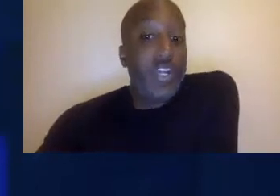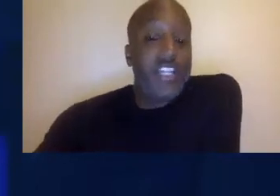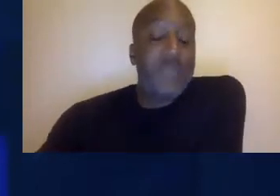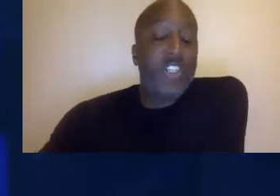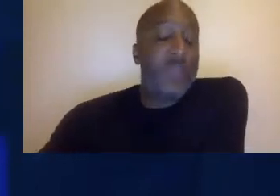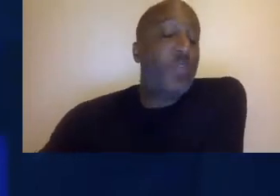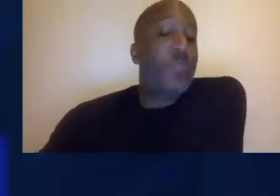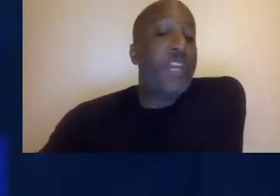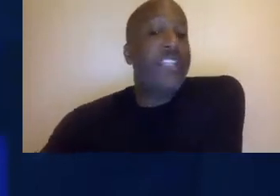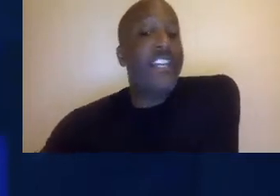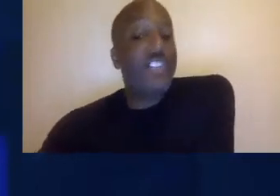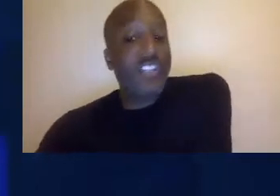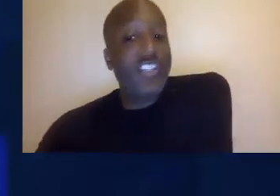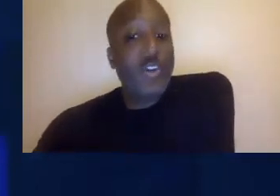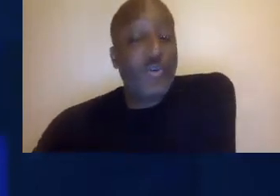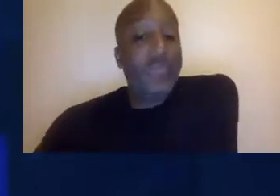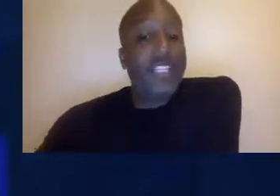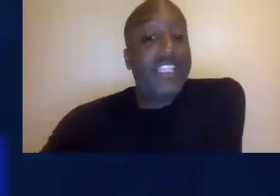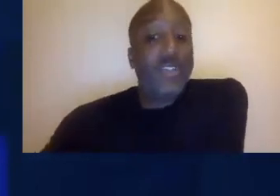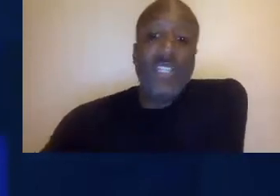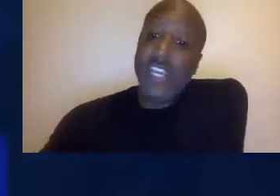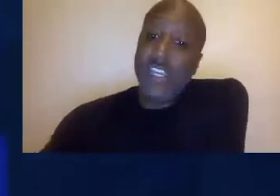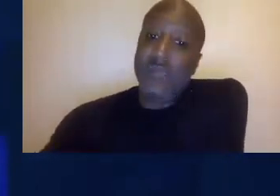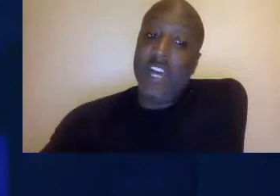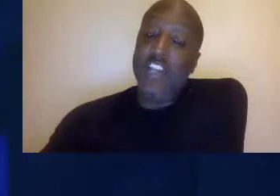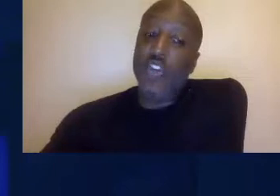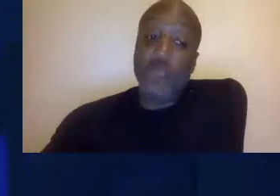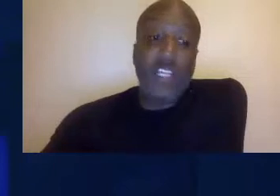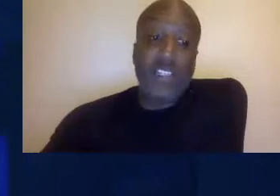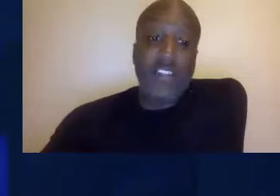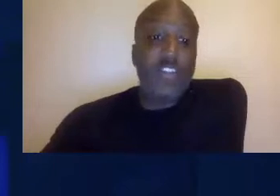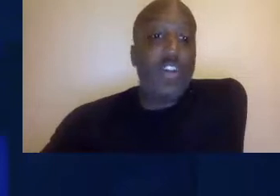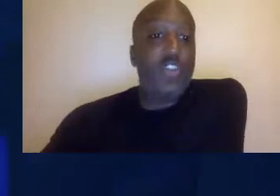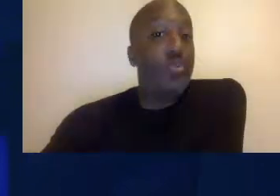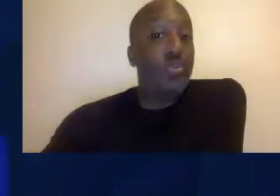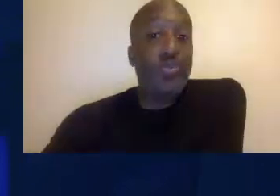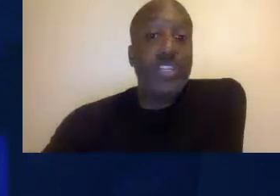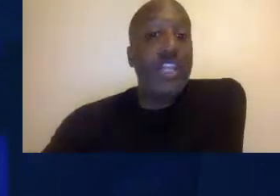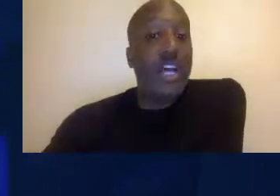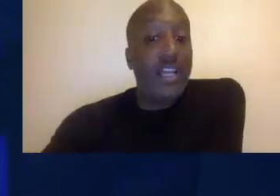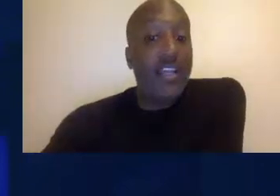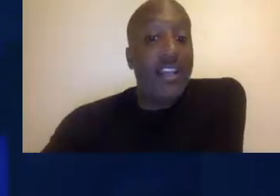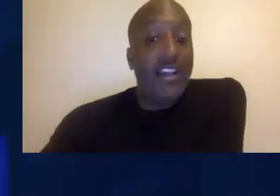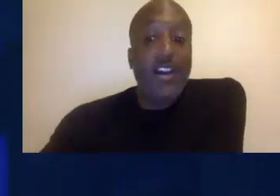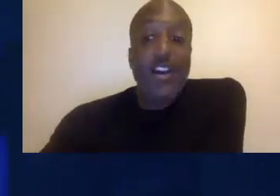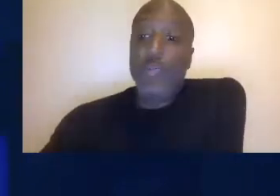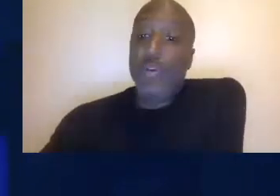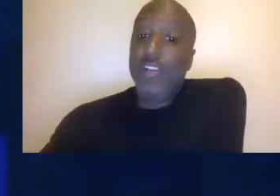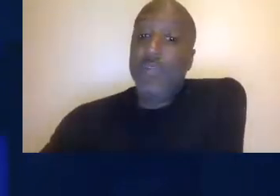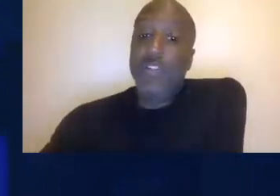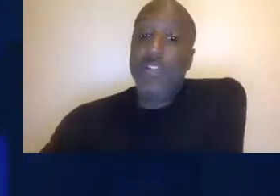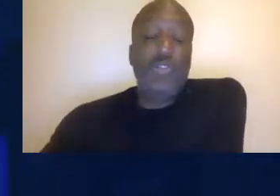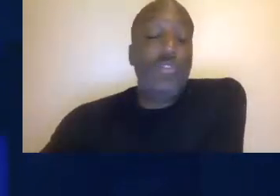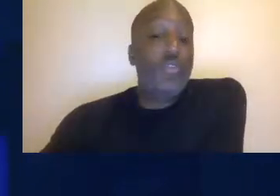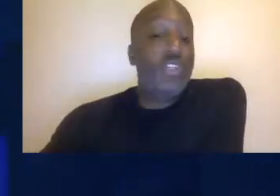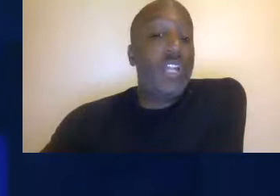review to make sure people are paying attention. We're gonna play a little game. I know you played it. It's called Two Truths and a Lie. Are you ready to